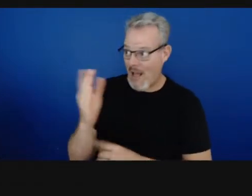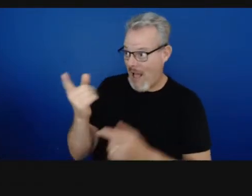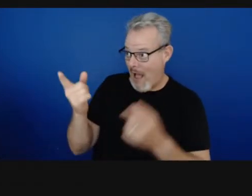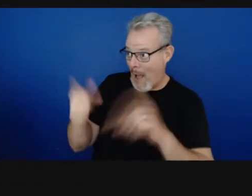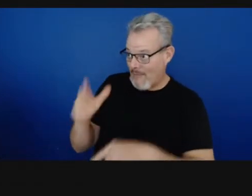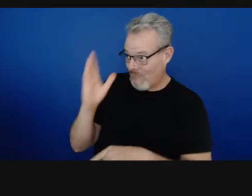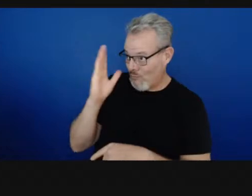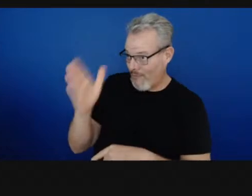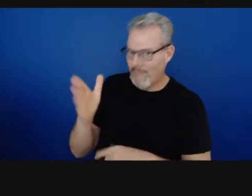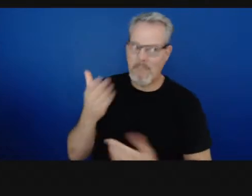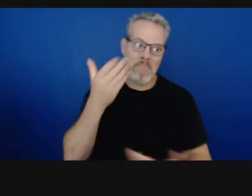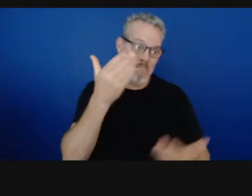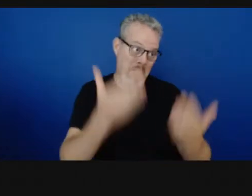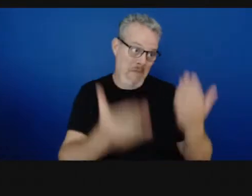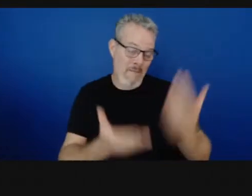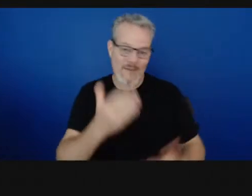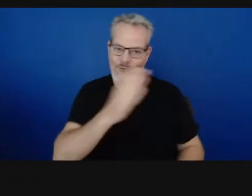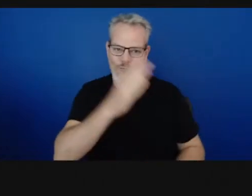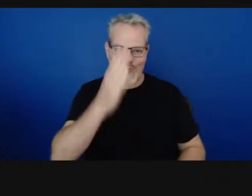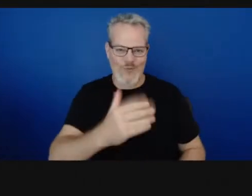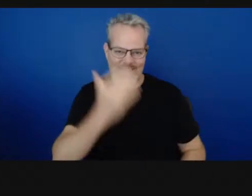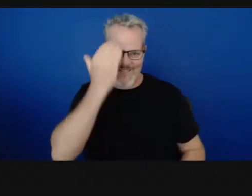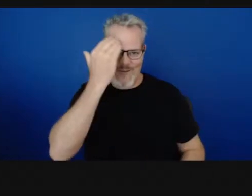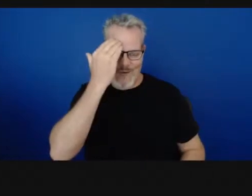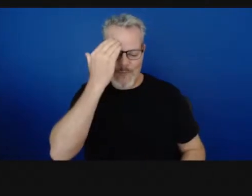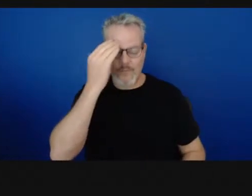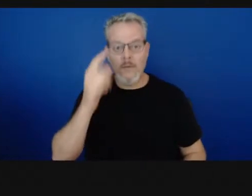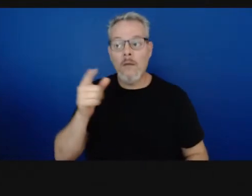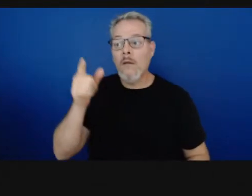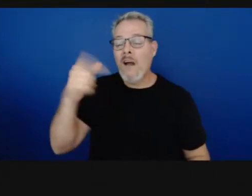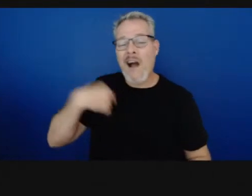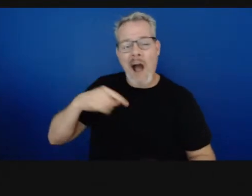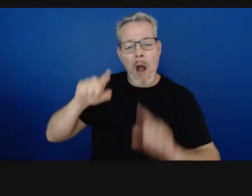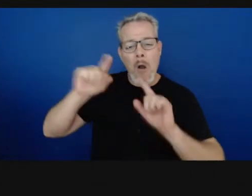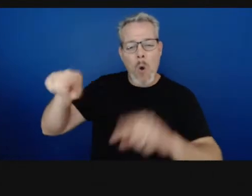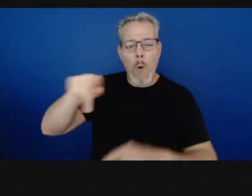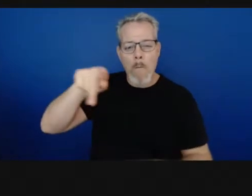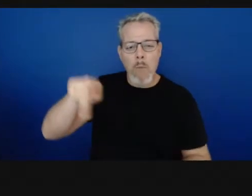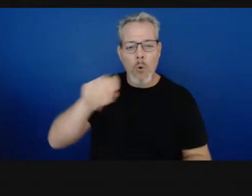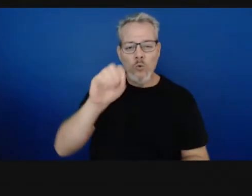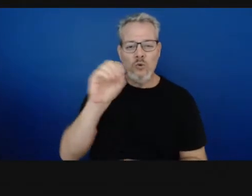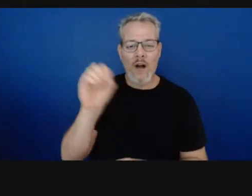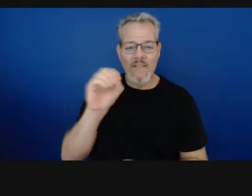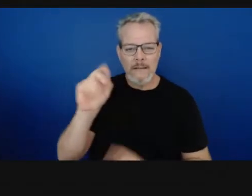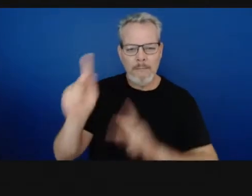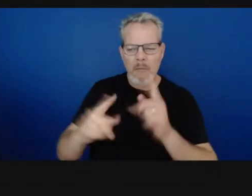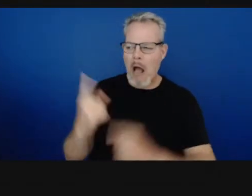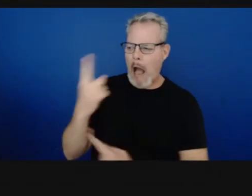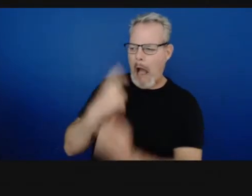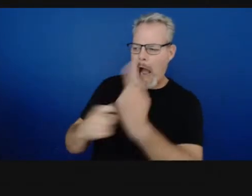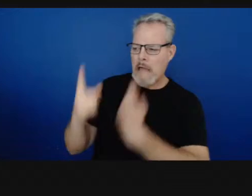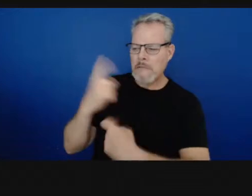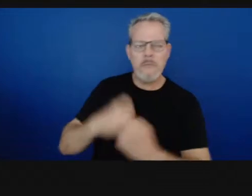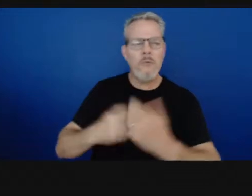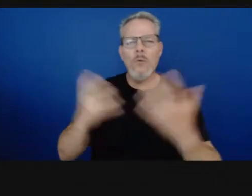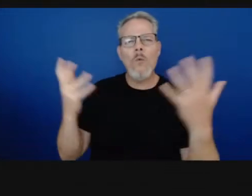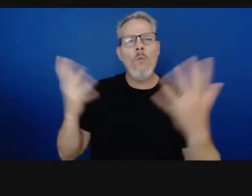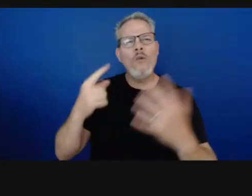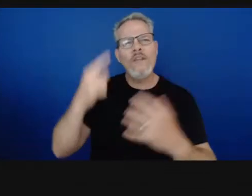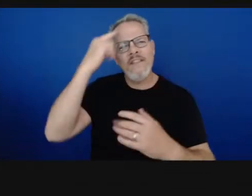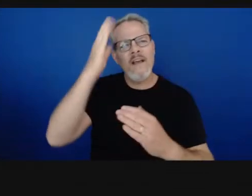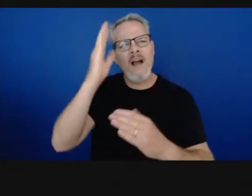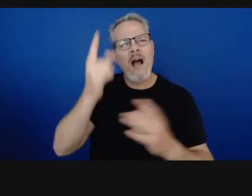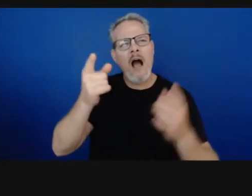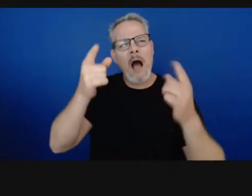happen. People have been asking me, at the post office elsewhere, what do I think will happen? And I keep saying, well, it's just really